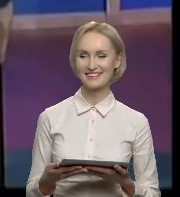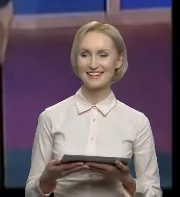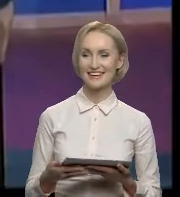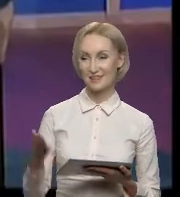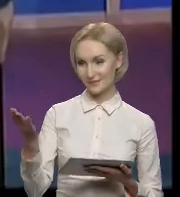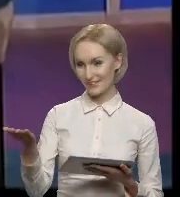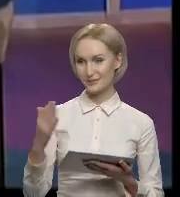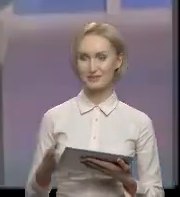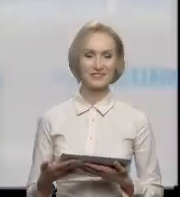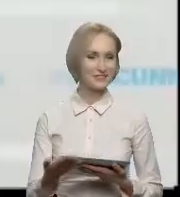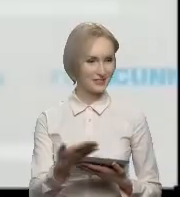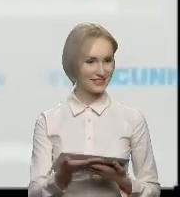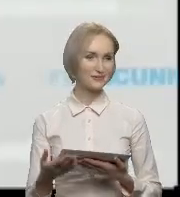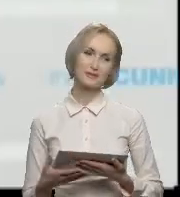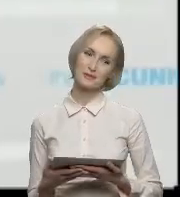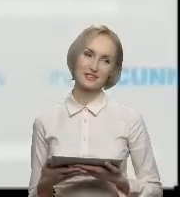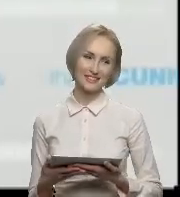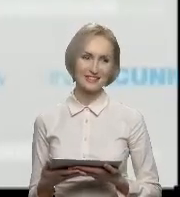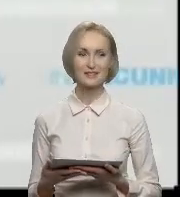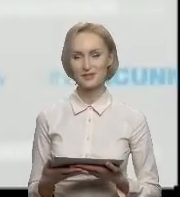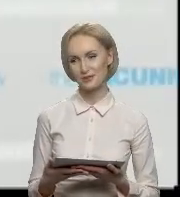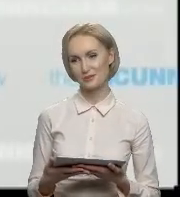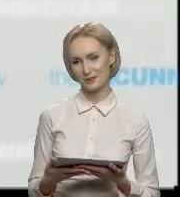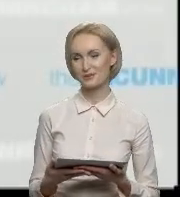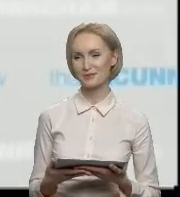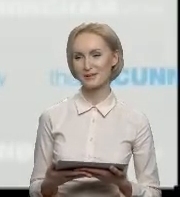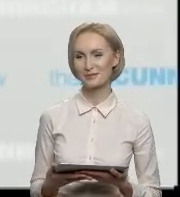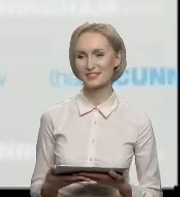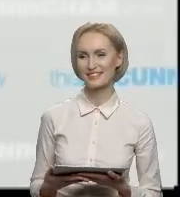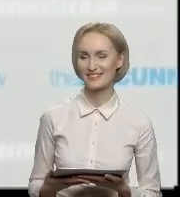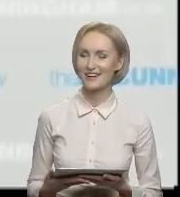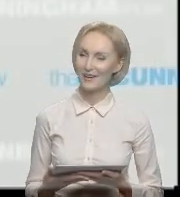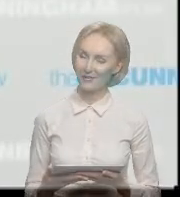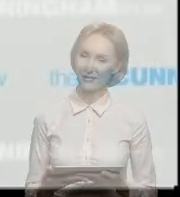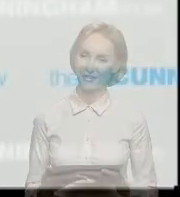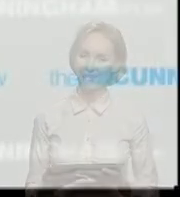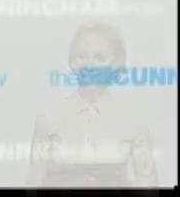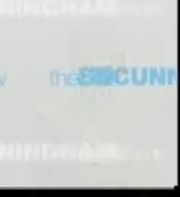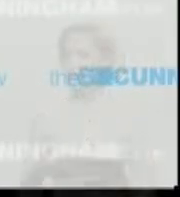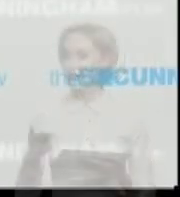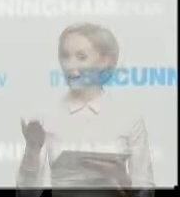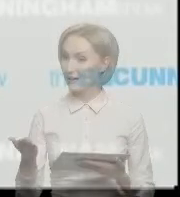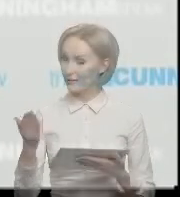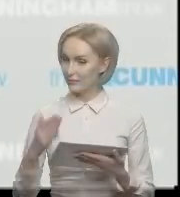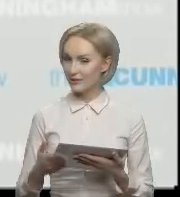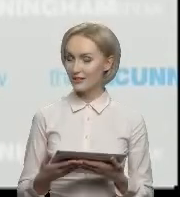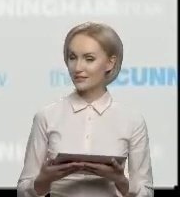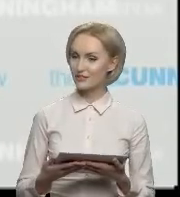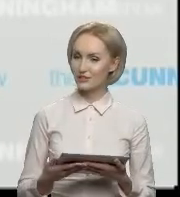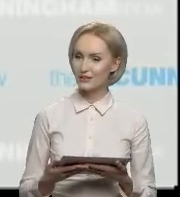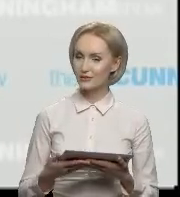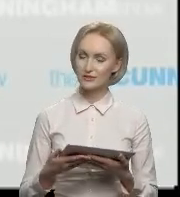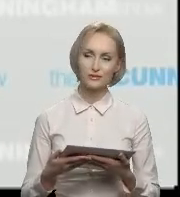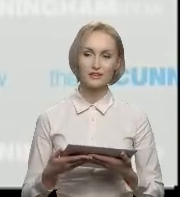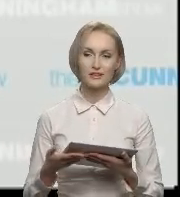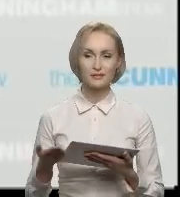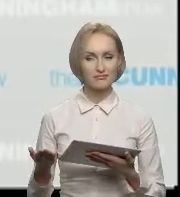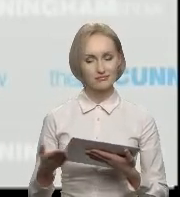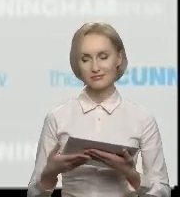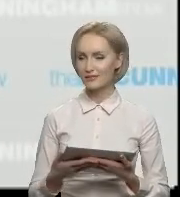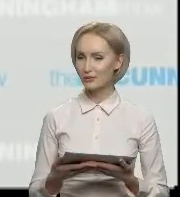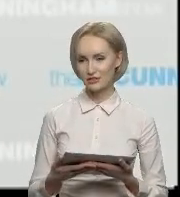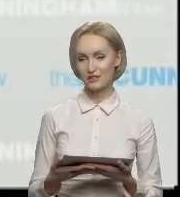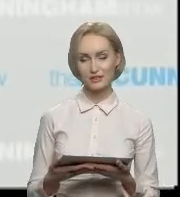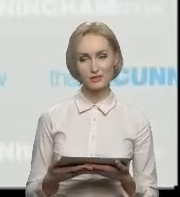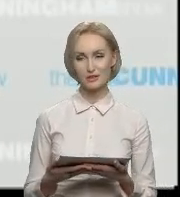the baby's about 10 months 10 old? 10 months, yes. Why does he question it? Here's a picture of the beautiful child. You know, to my heart, because she looks just like him. Identical.